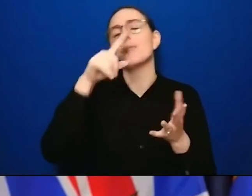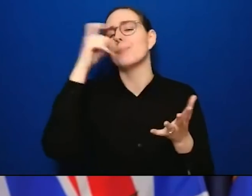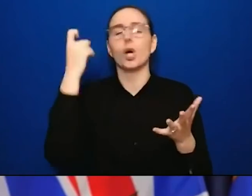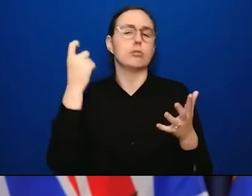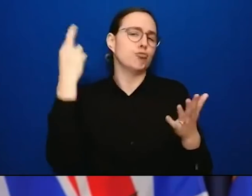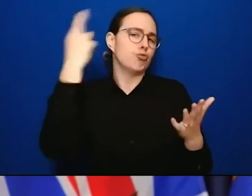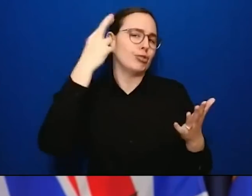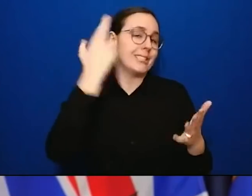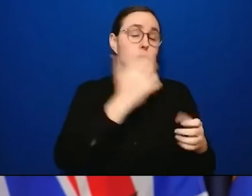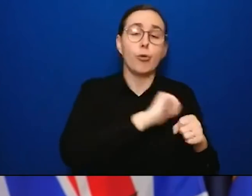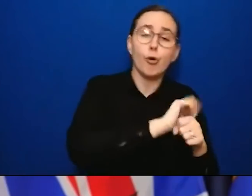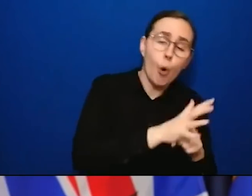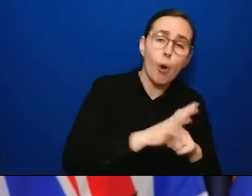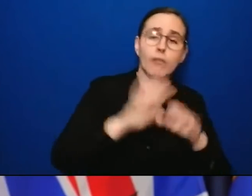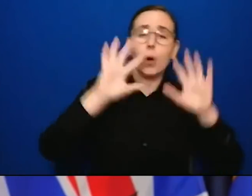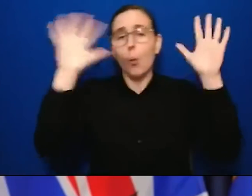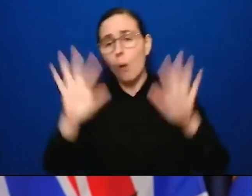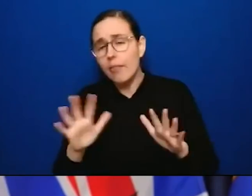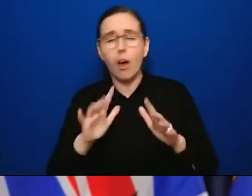with